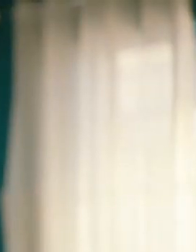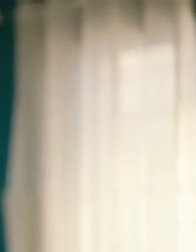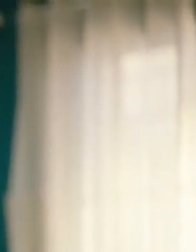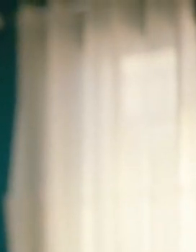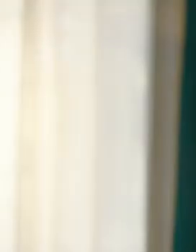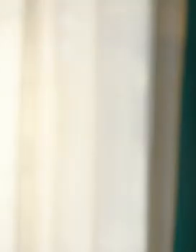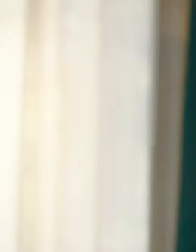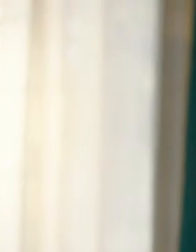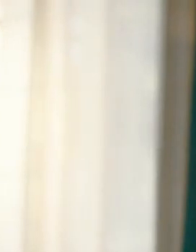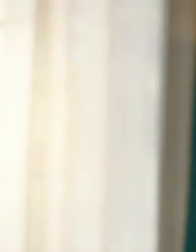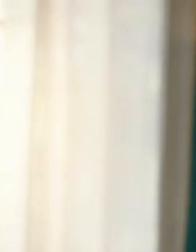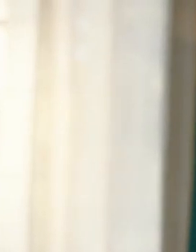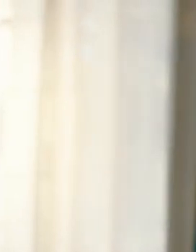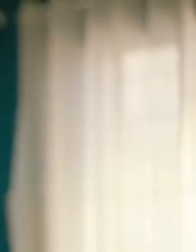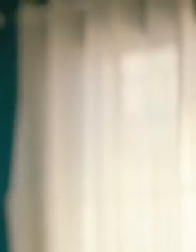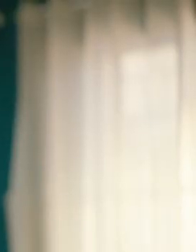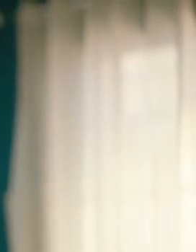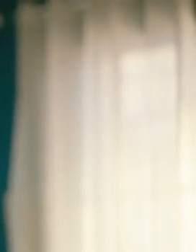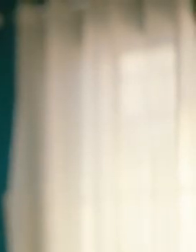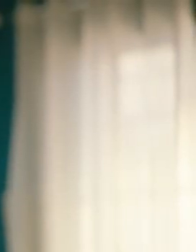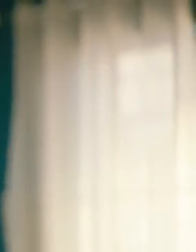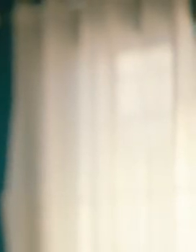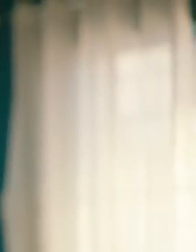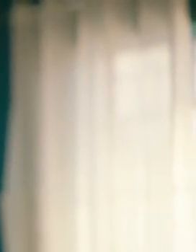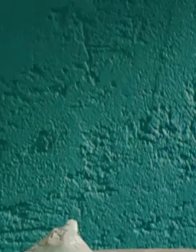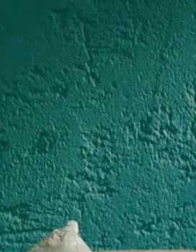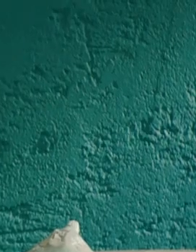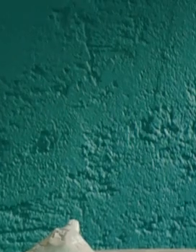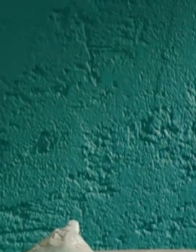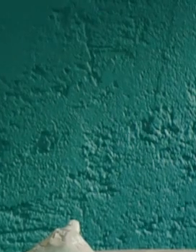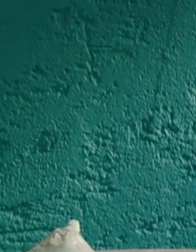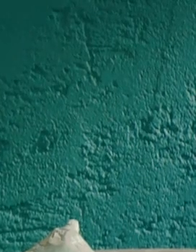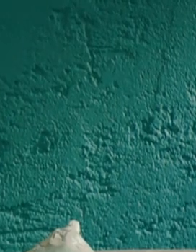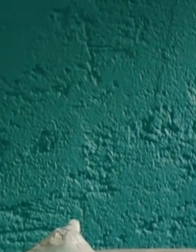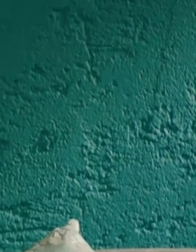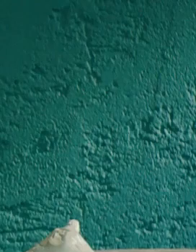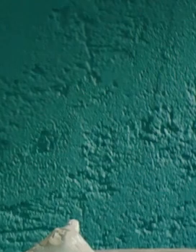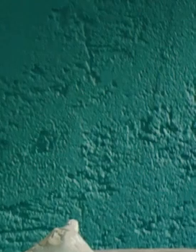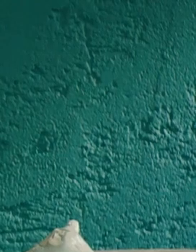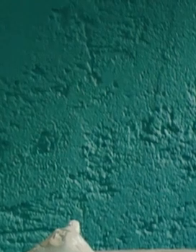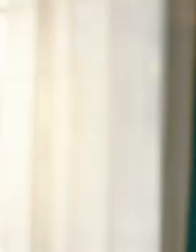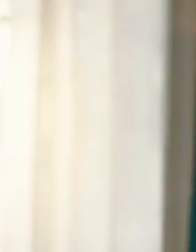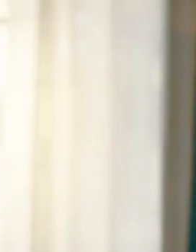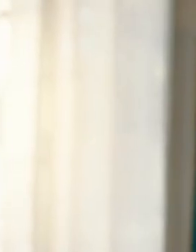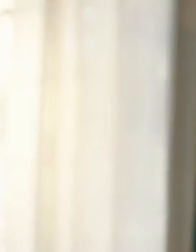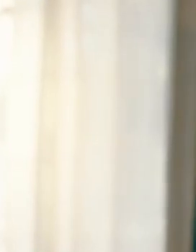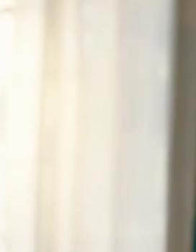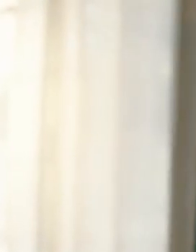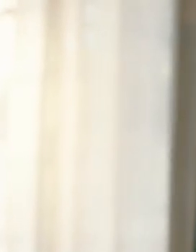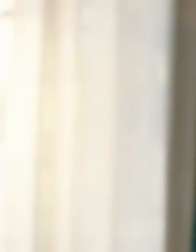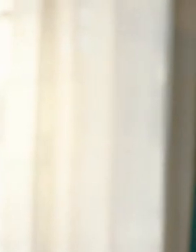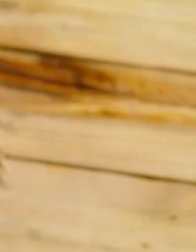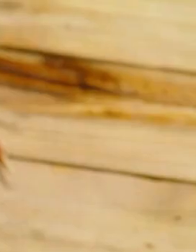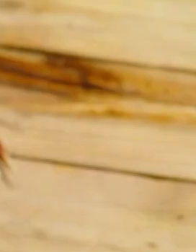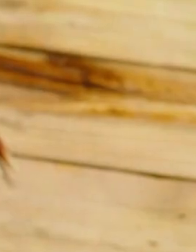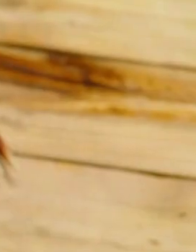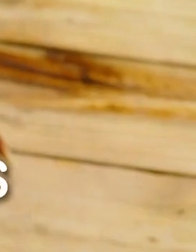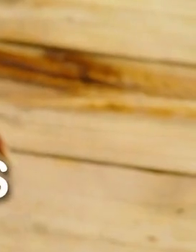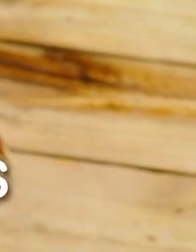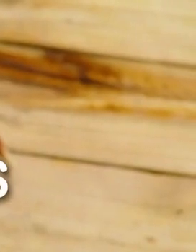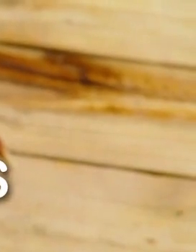that. You are using the FNB banking app like I told you. Girl, it saved my weekend. Now I can do all my banking on